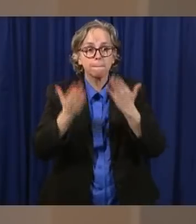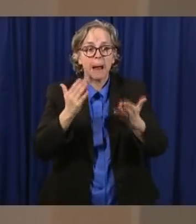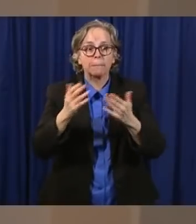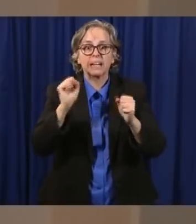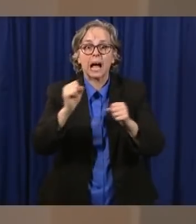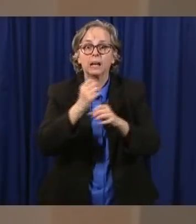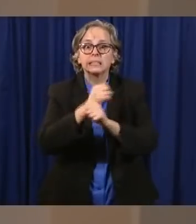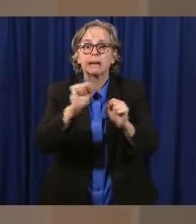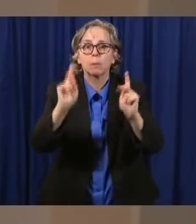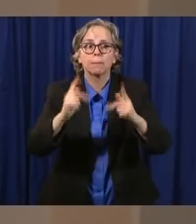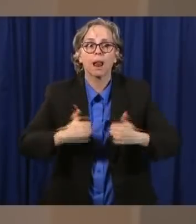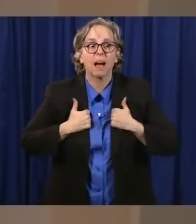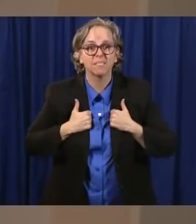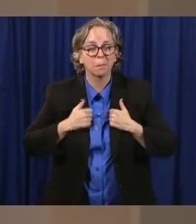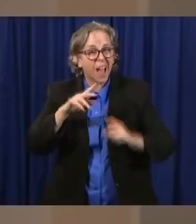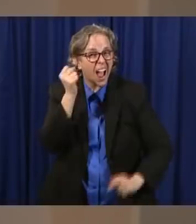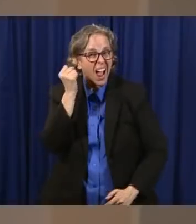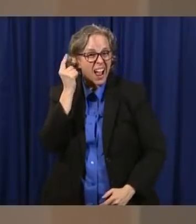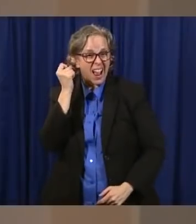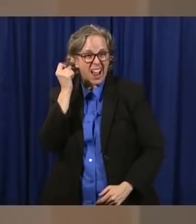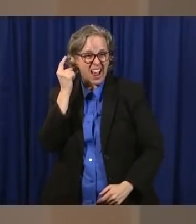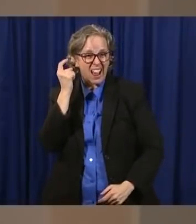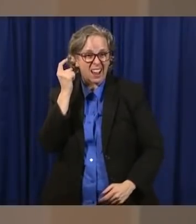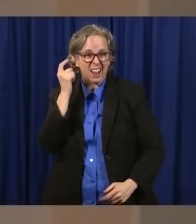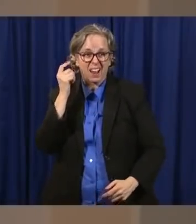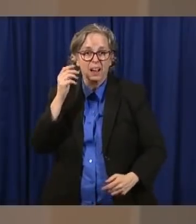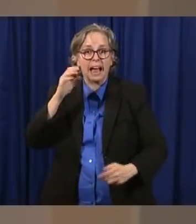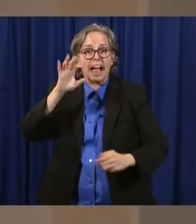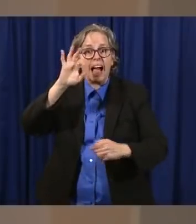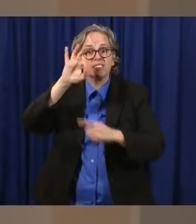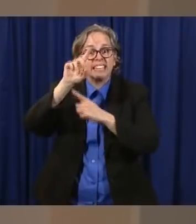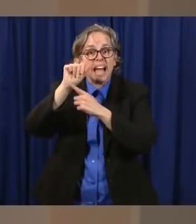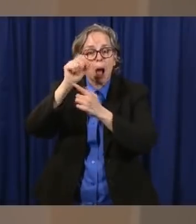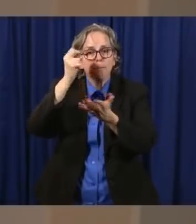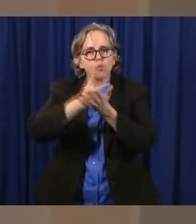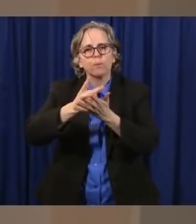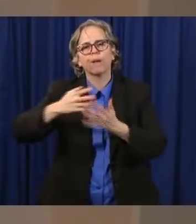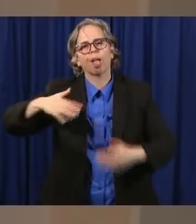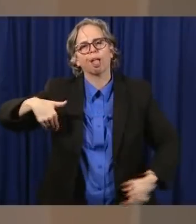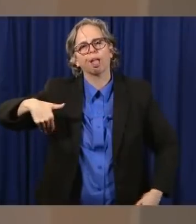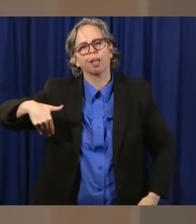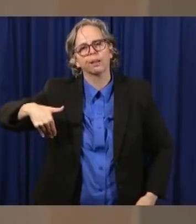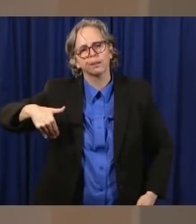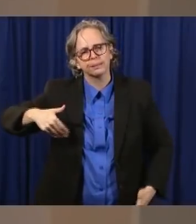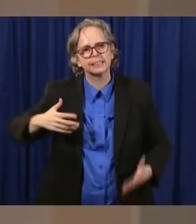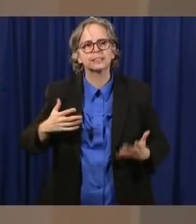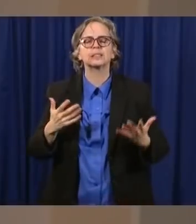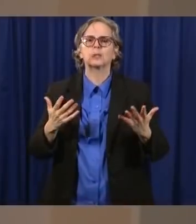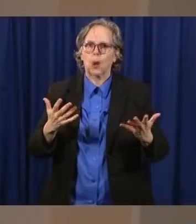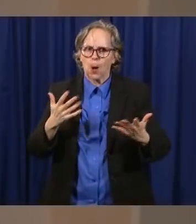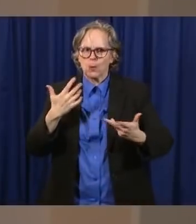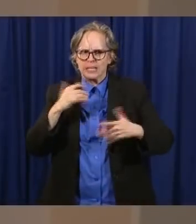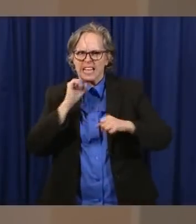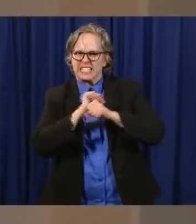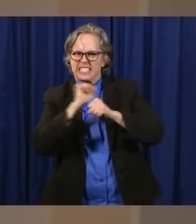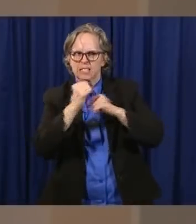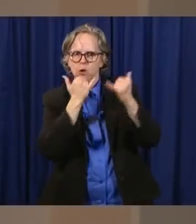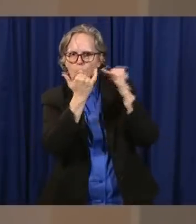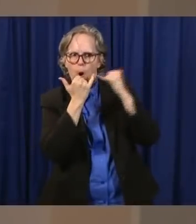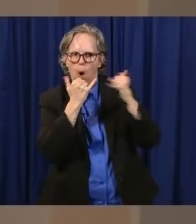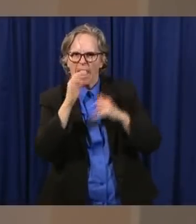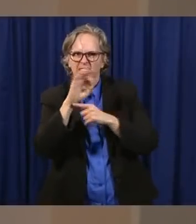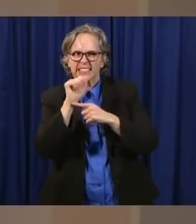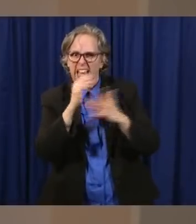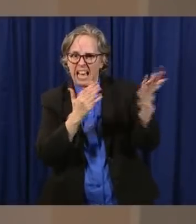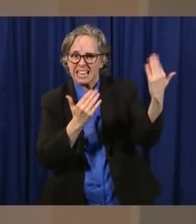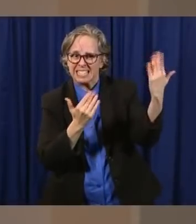lot with the FDA recently, developed some wonderful relationships there, and so we were able to get that in